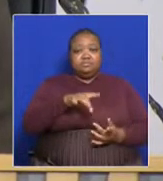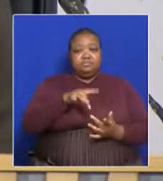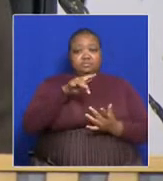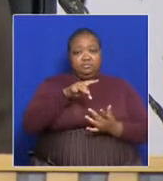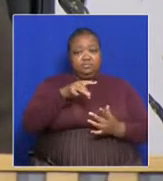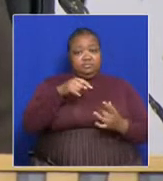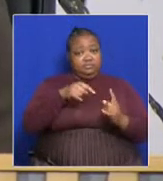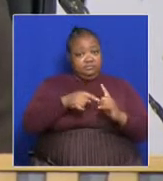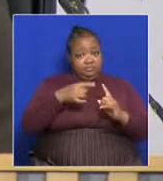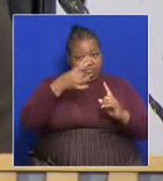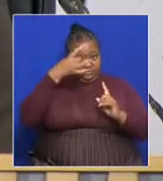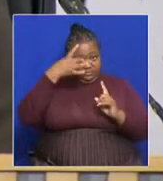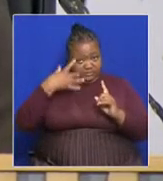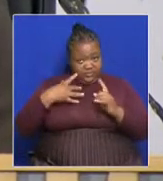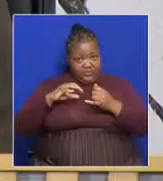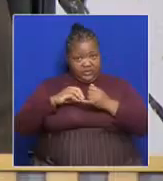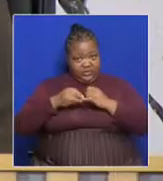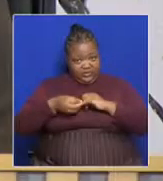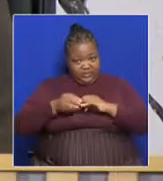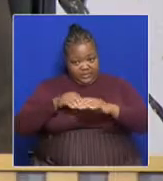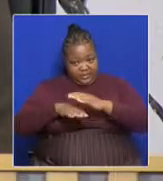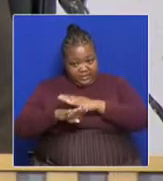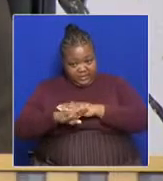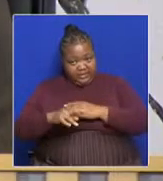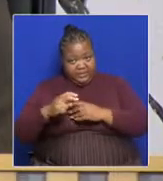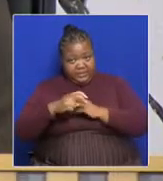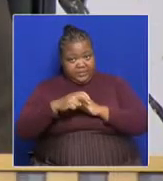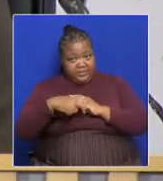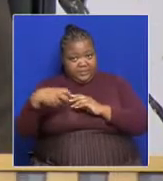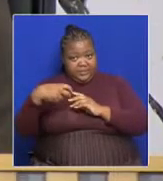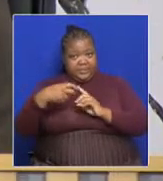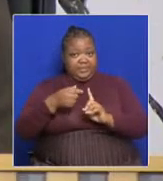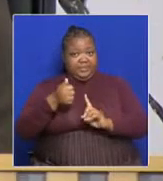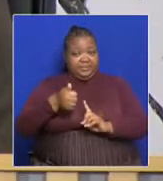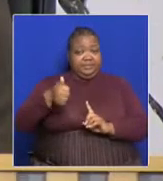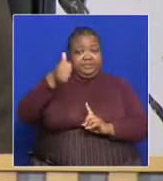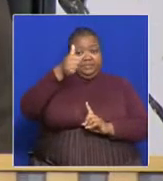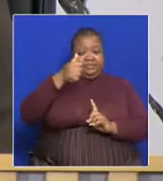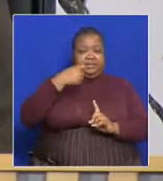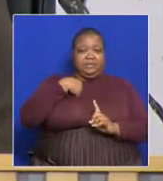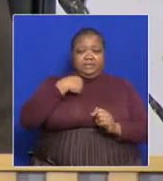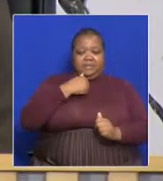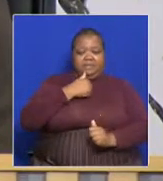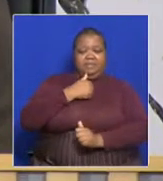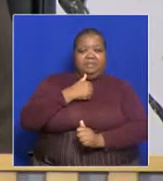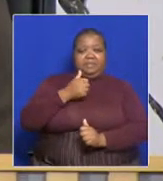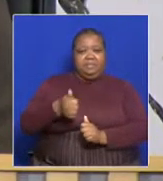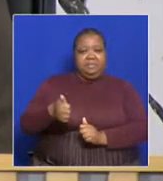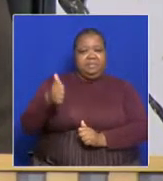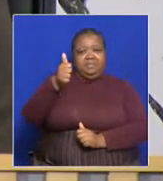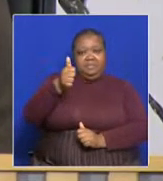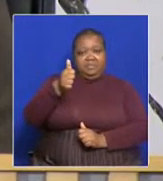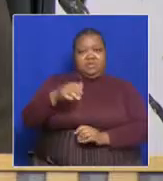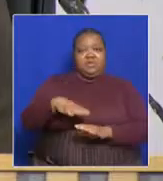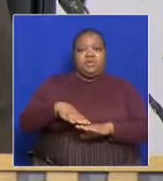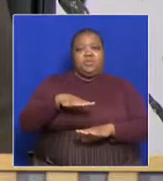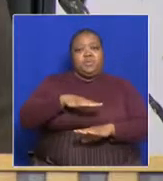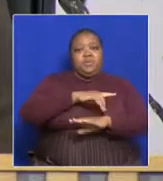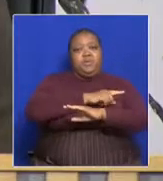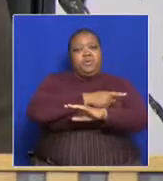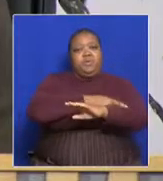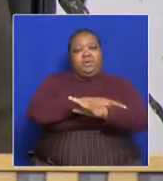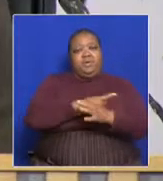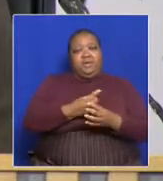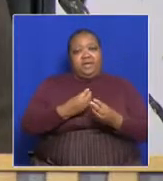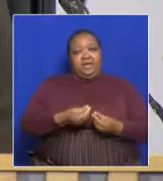attempted break-in there. He's higher ranking, he's senior to me. He's the one that has more influence in terms of